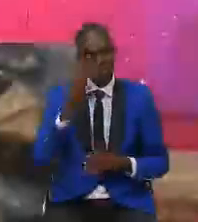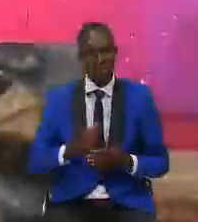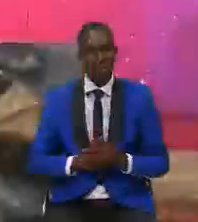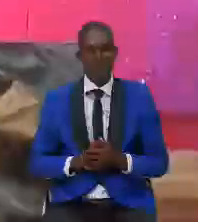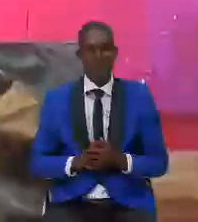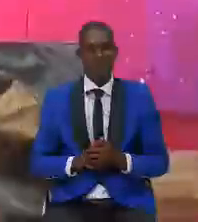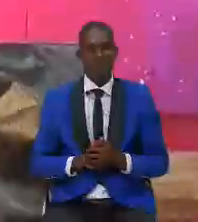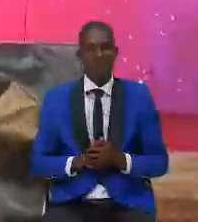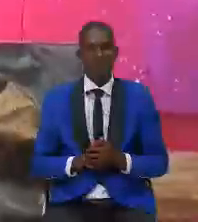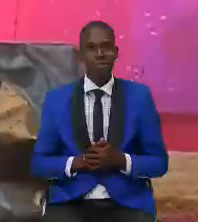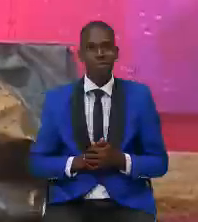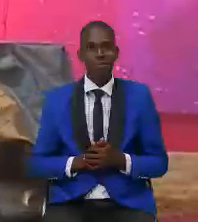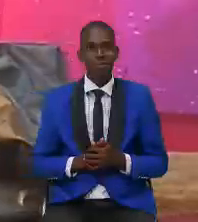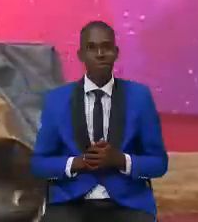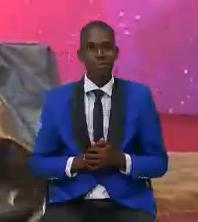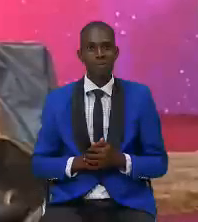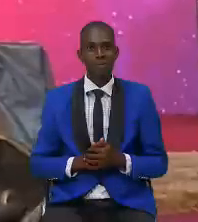solution. You are welcome back, sir.